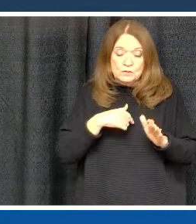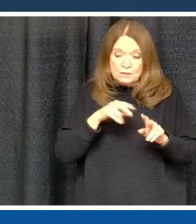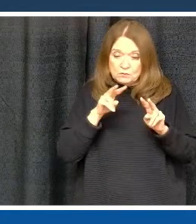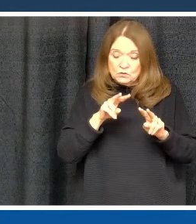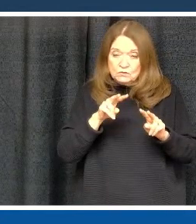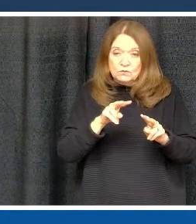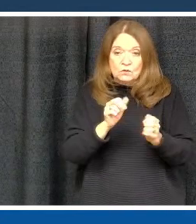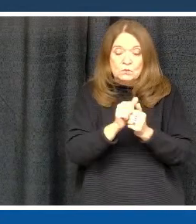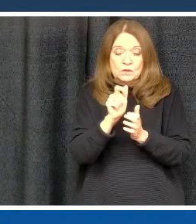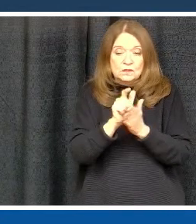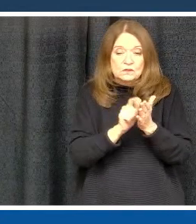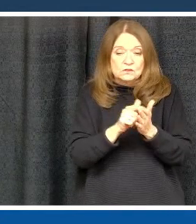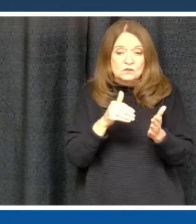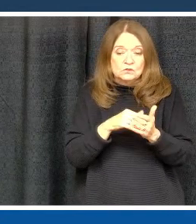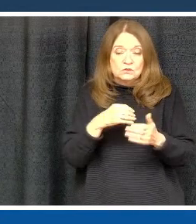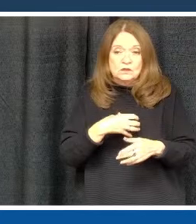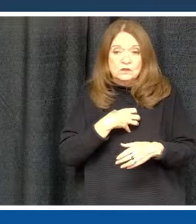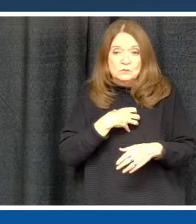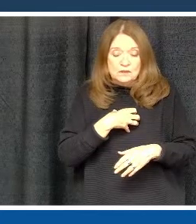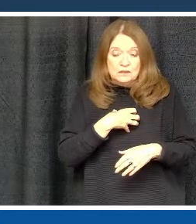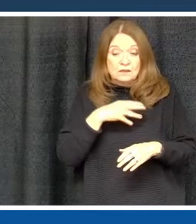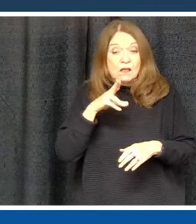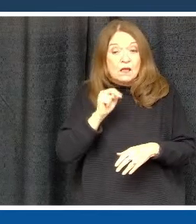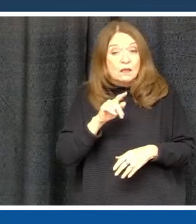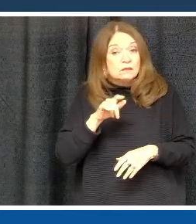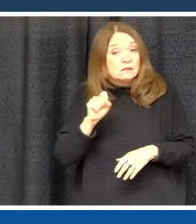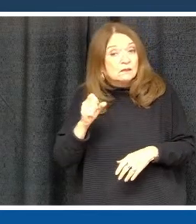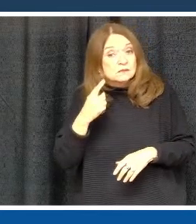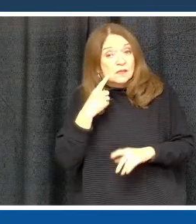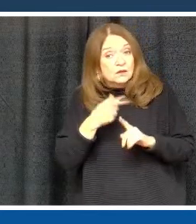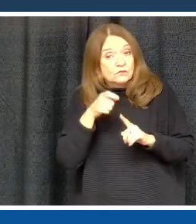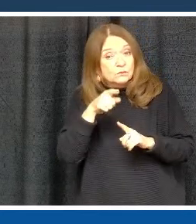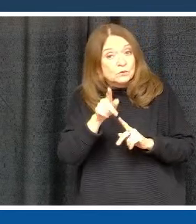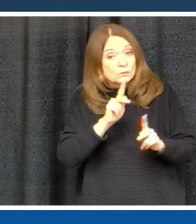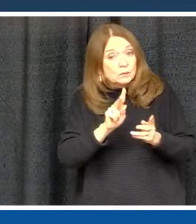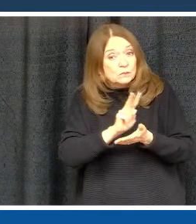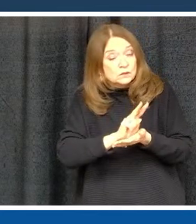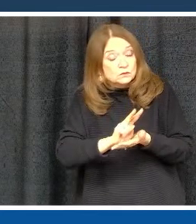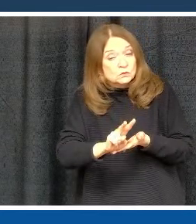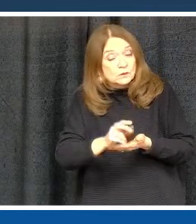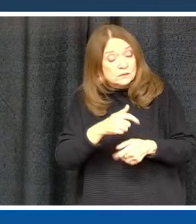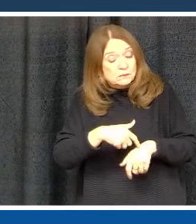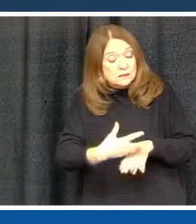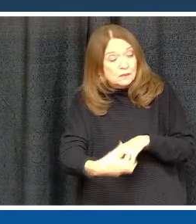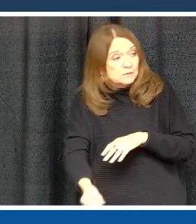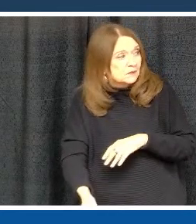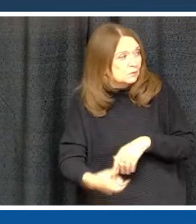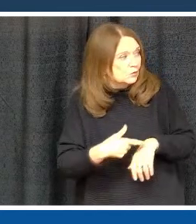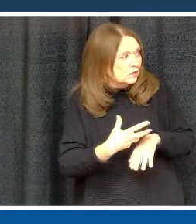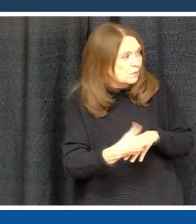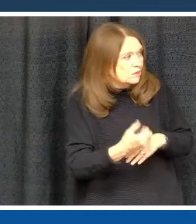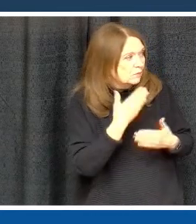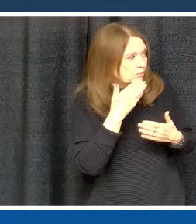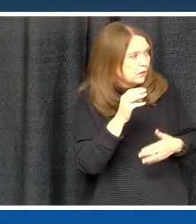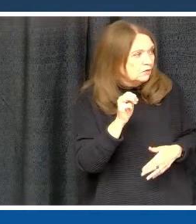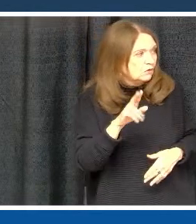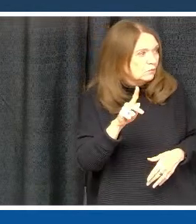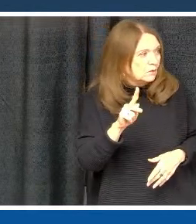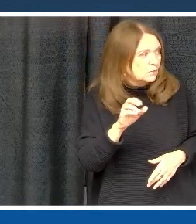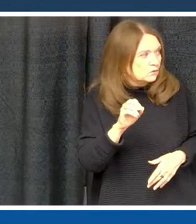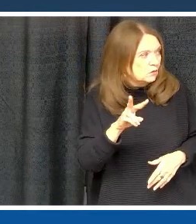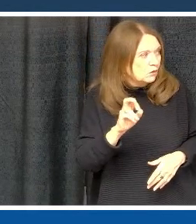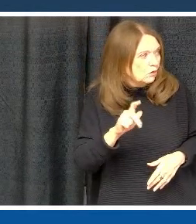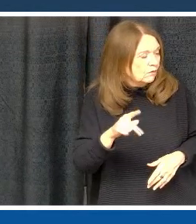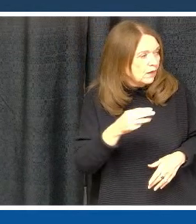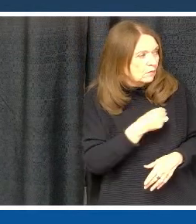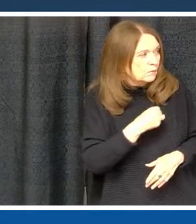this lawsuit and complaint unless I hear from you people within 2 weeks. My time's up. Your time's up. Thank you, Mr. Callback. Members